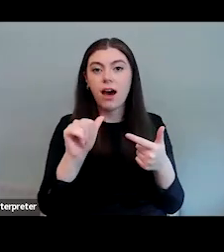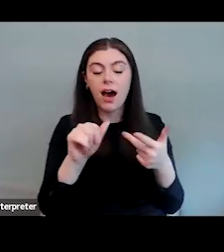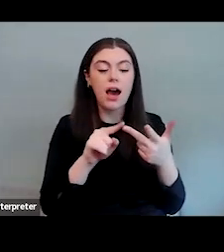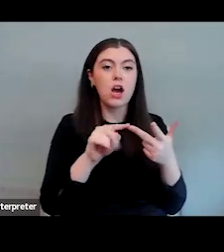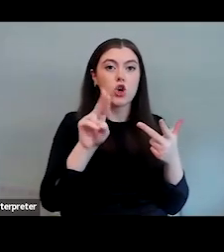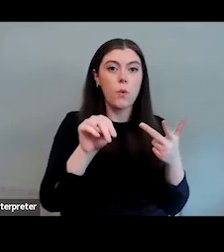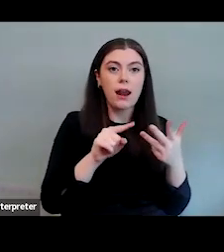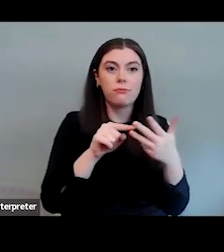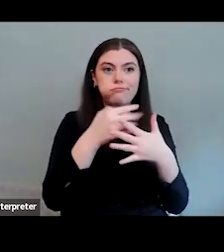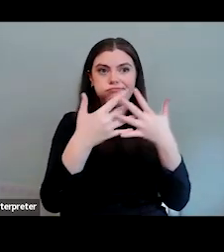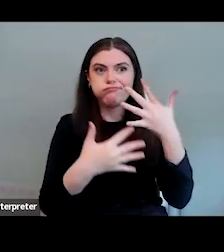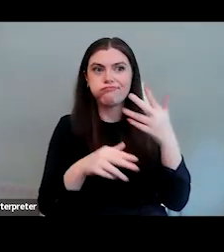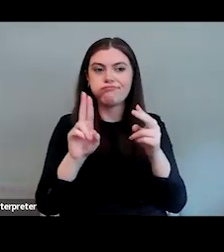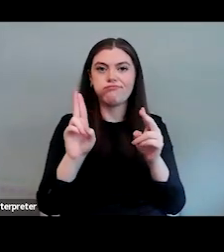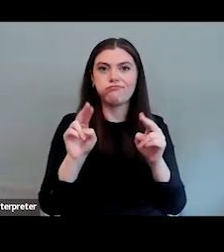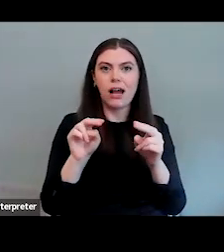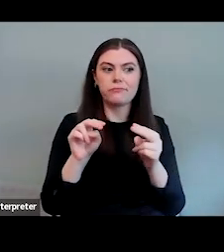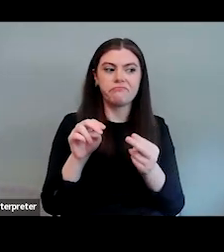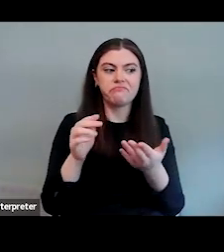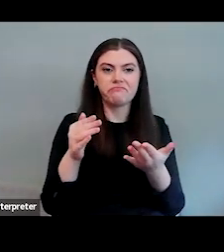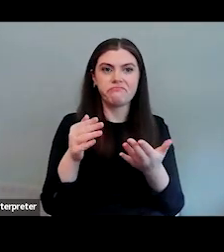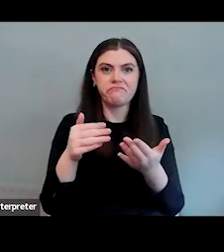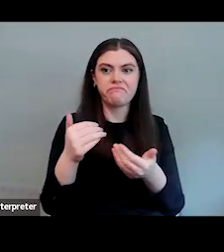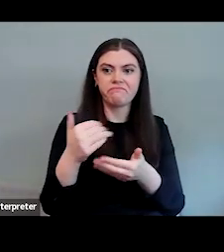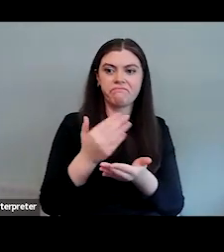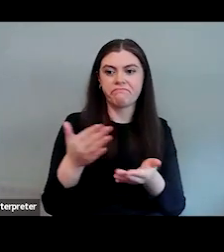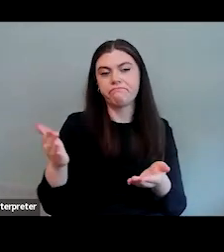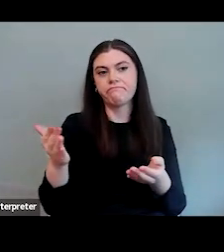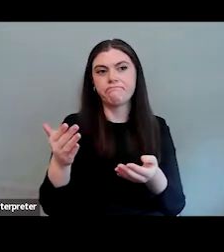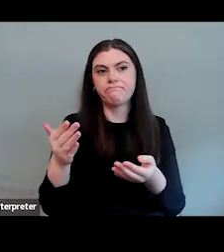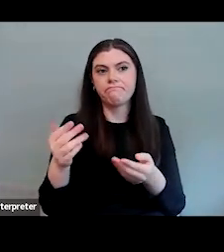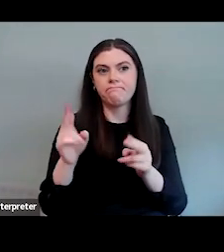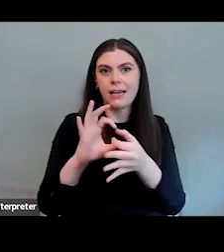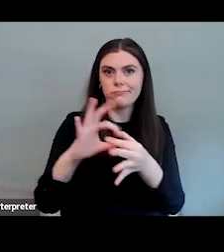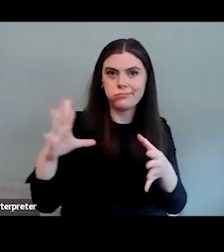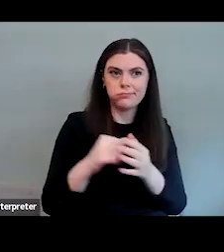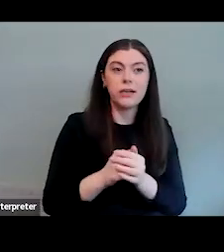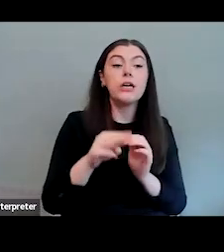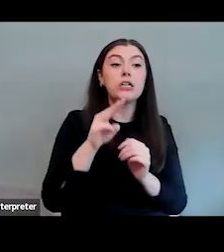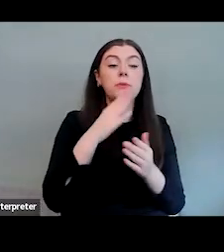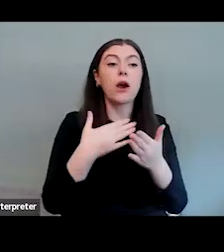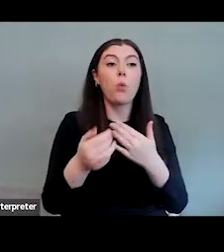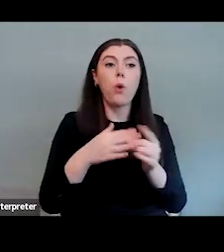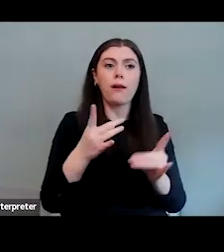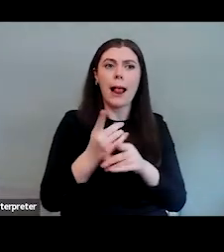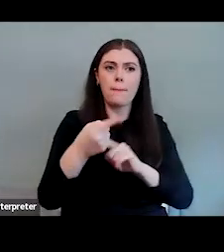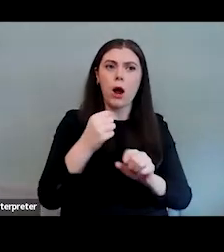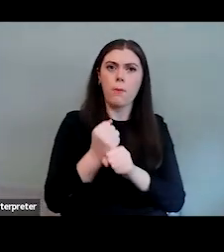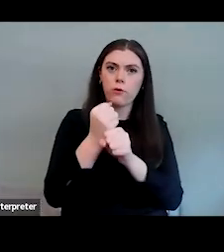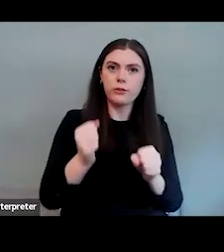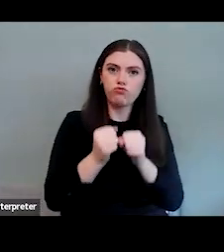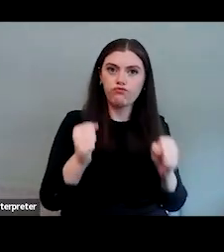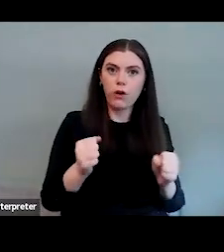But what's the strength of the movement that's turned 20 years, July in 2025, is that it's a